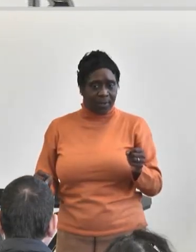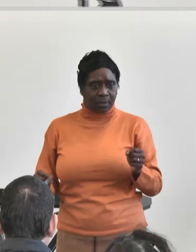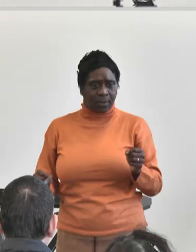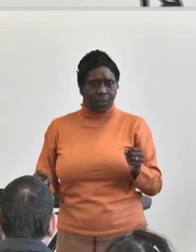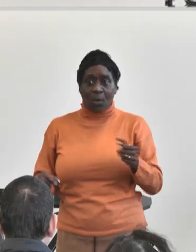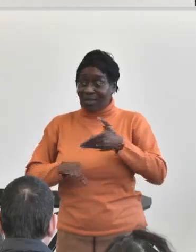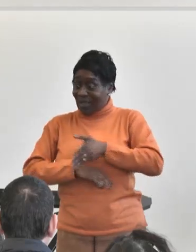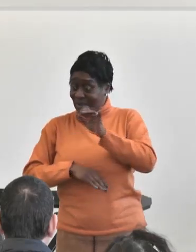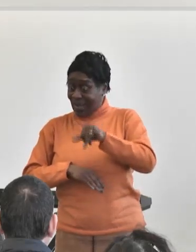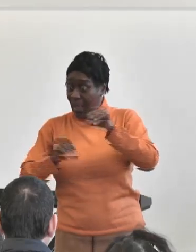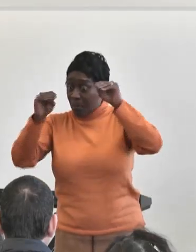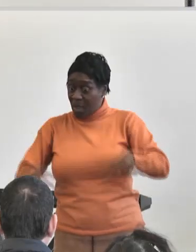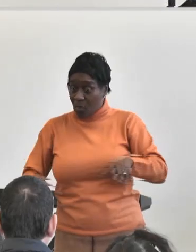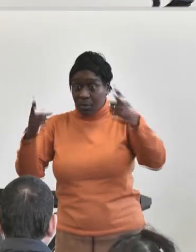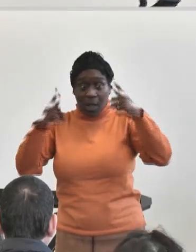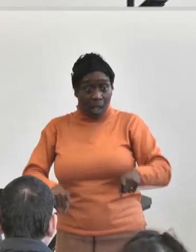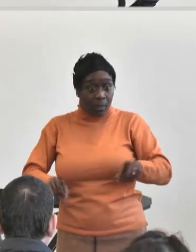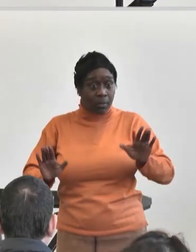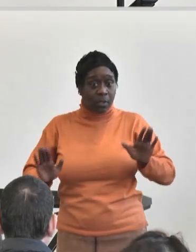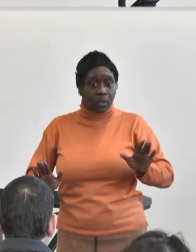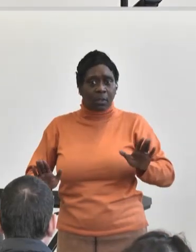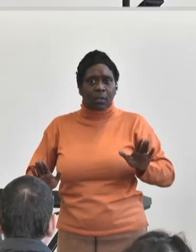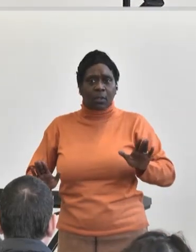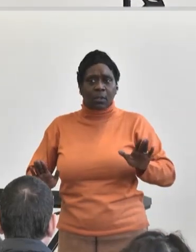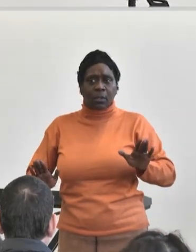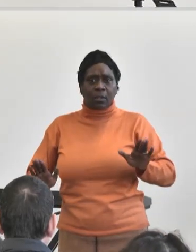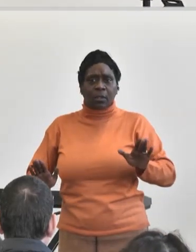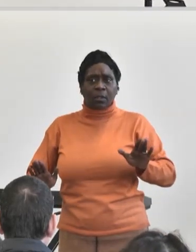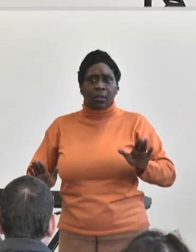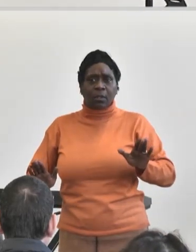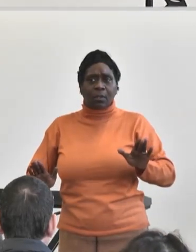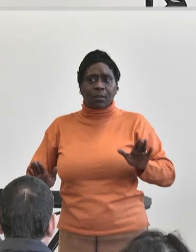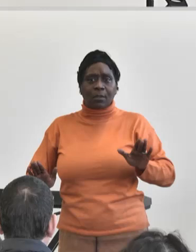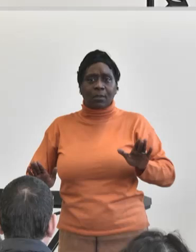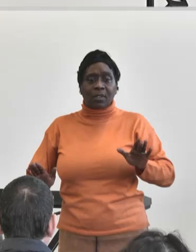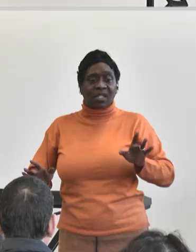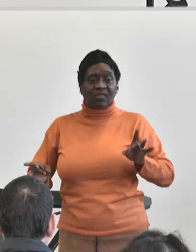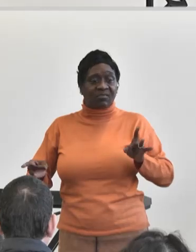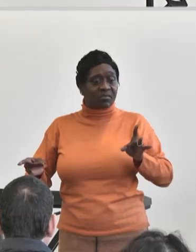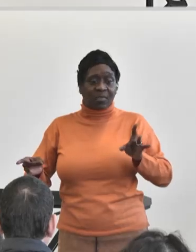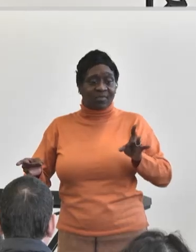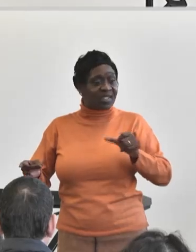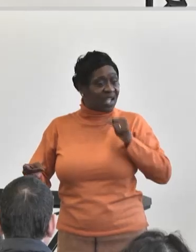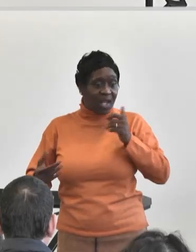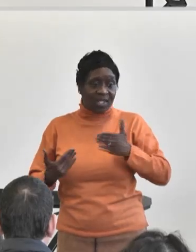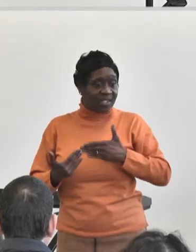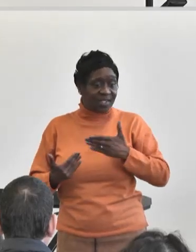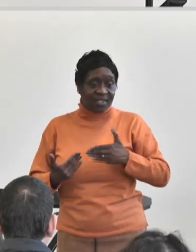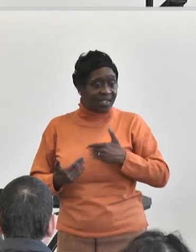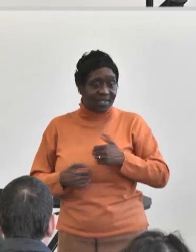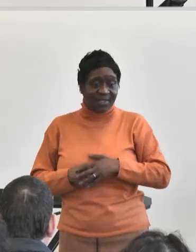Because after that miracle took place, después de que tomó ese milagro, ese lugar, it was not smooth sailing. No fue nada